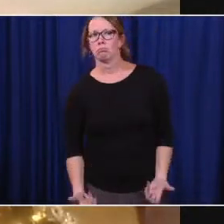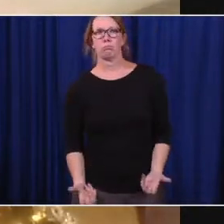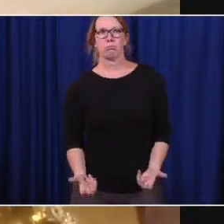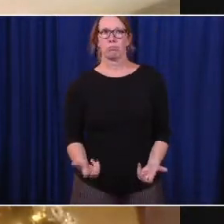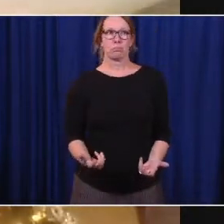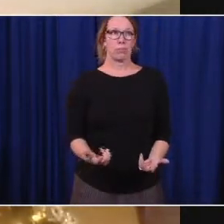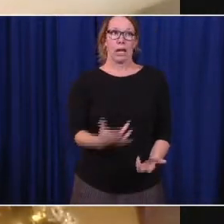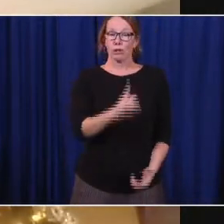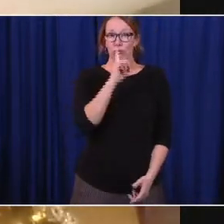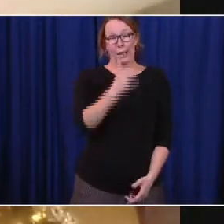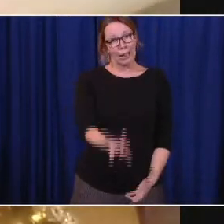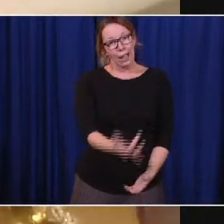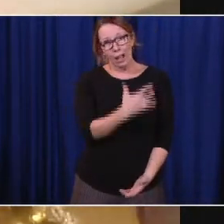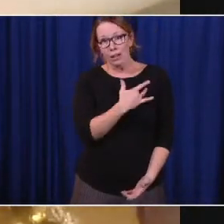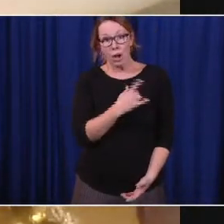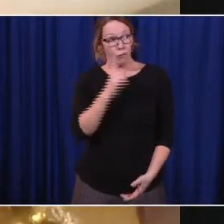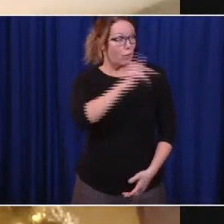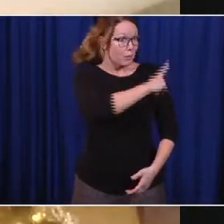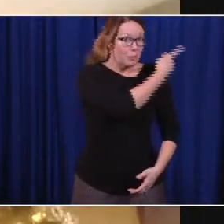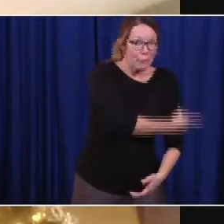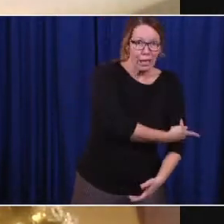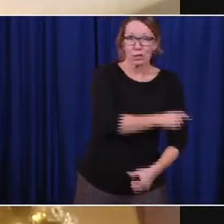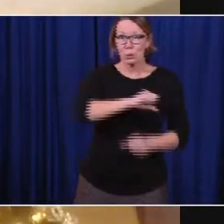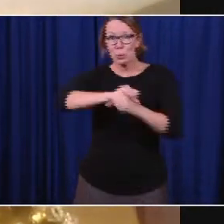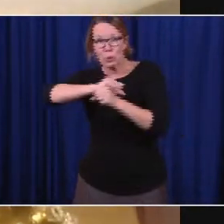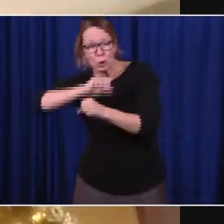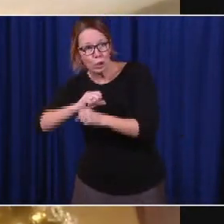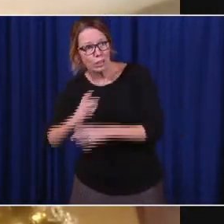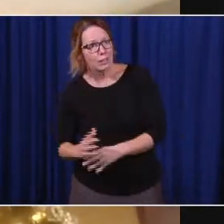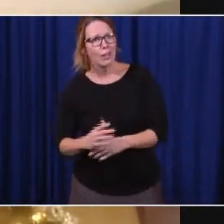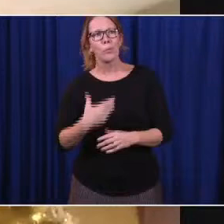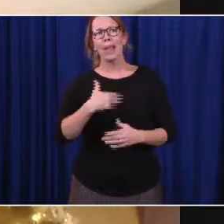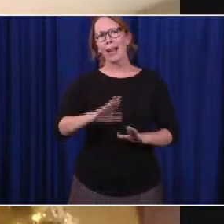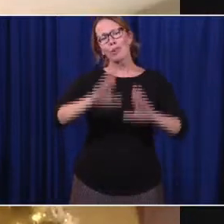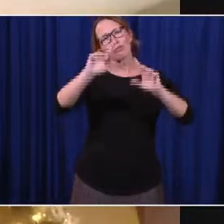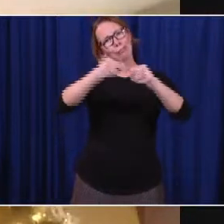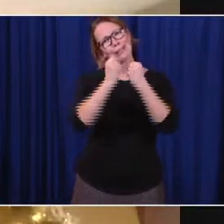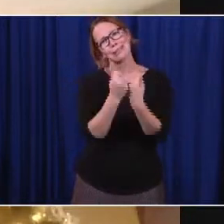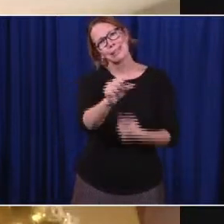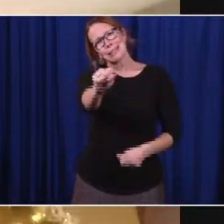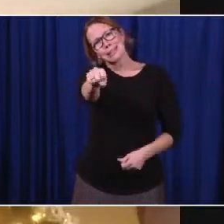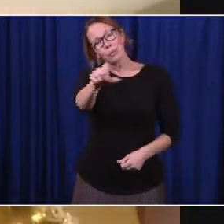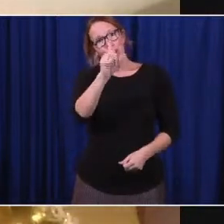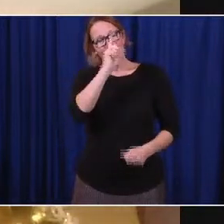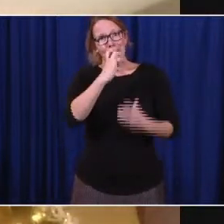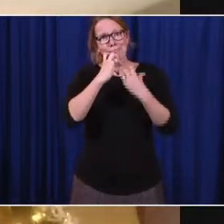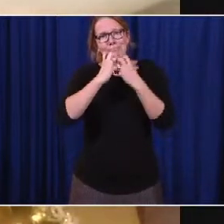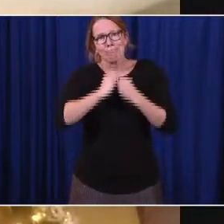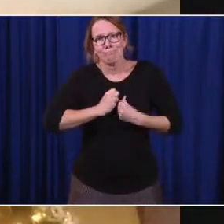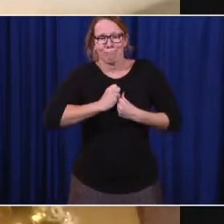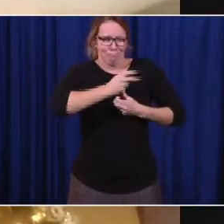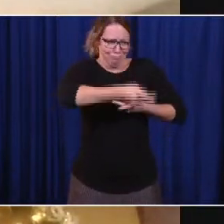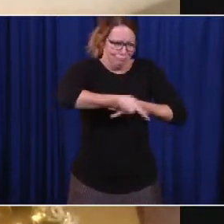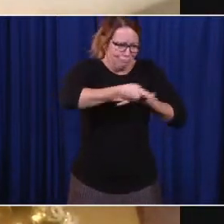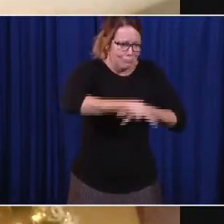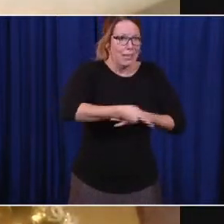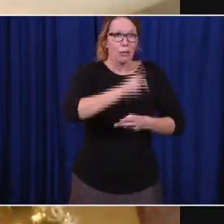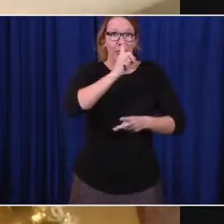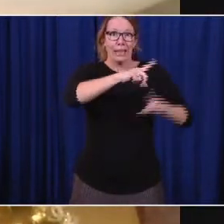emotionally heartbreaking for the patients. We have an excellent team, so we really carry each